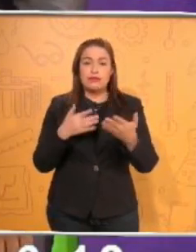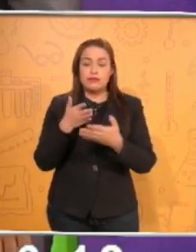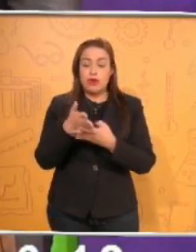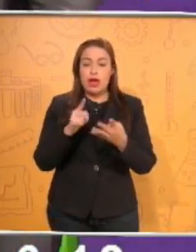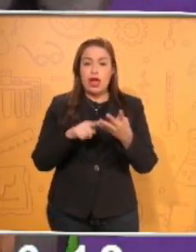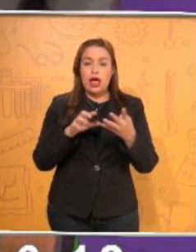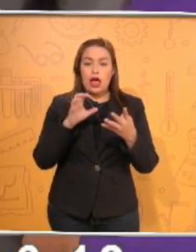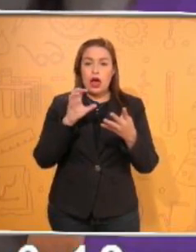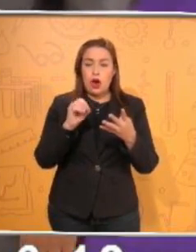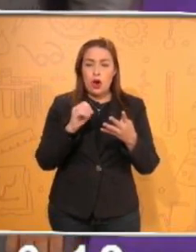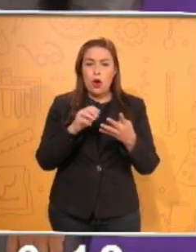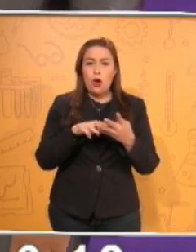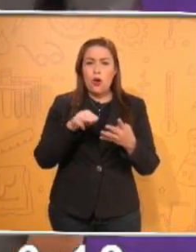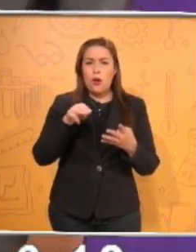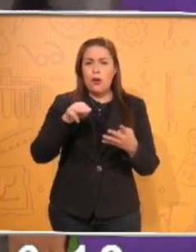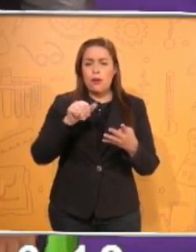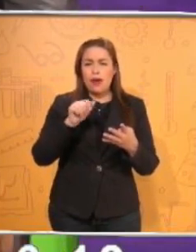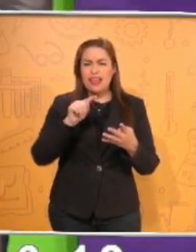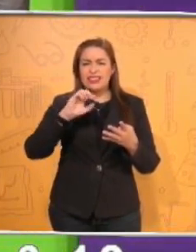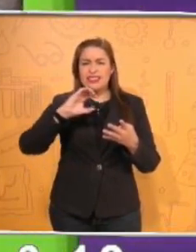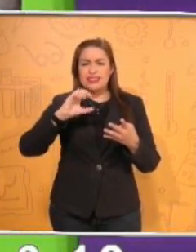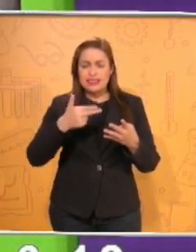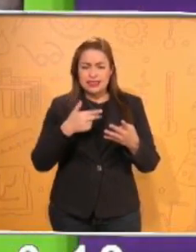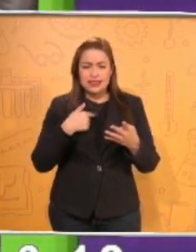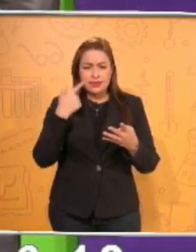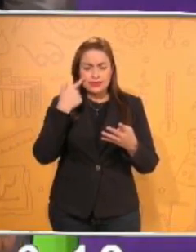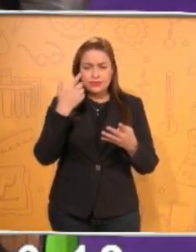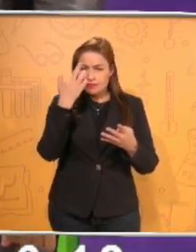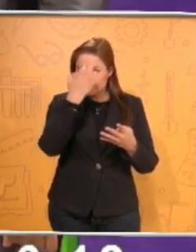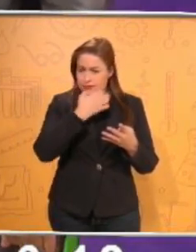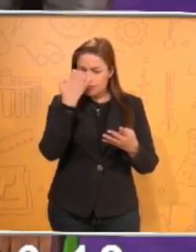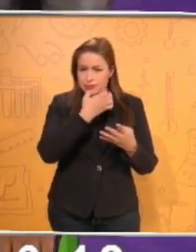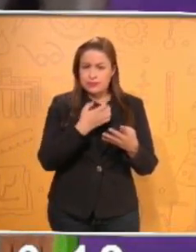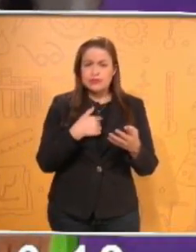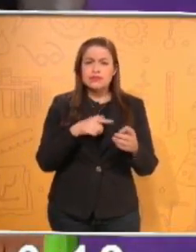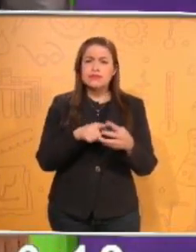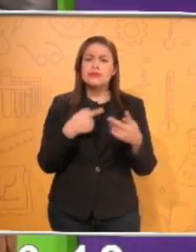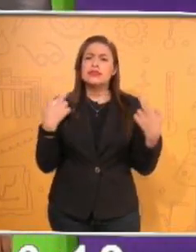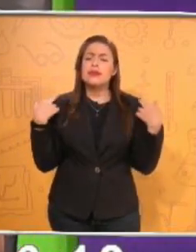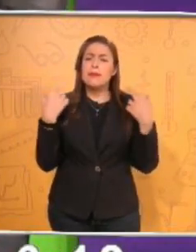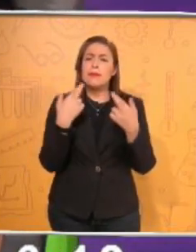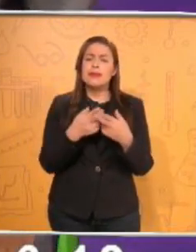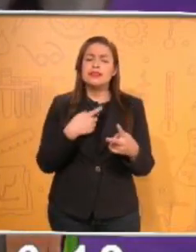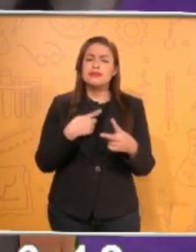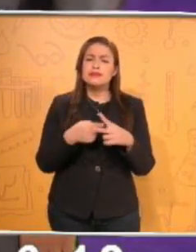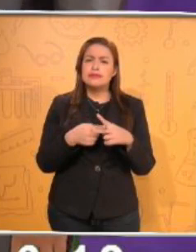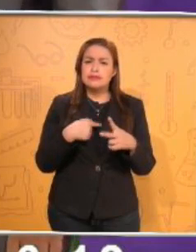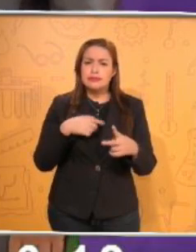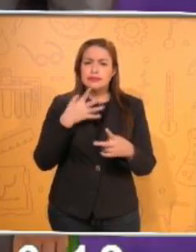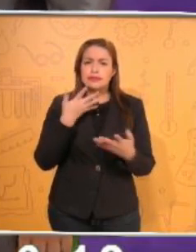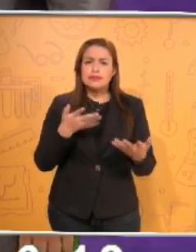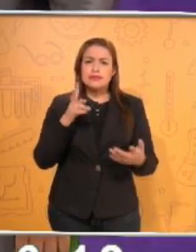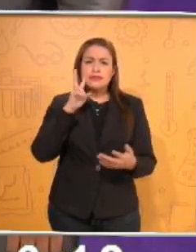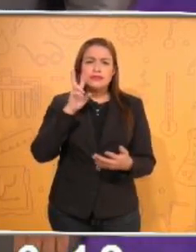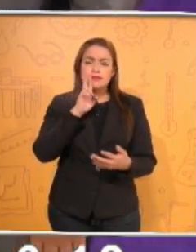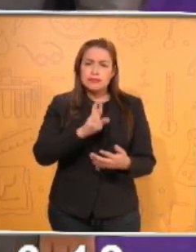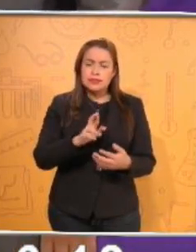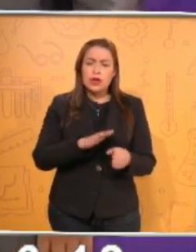or match. Number 10. The math teacher, the results.